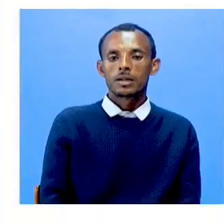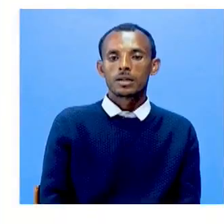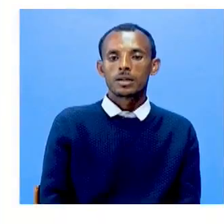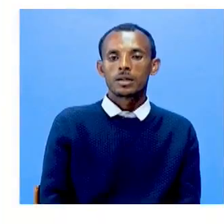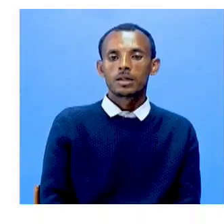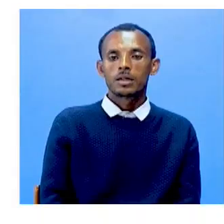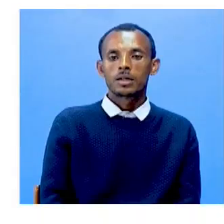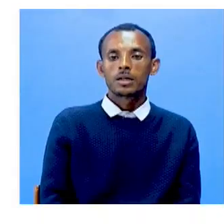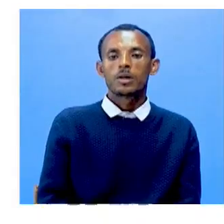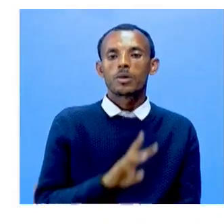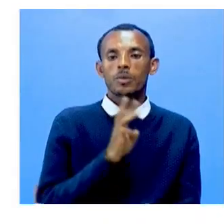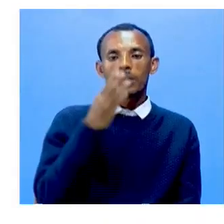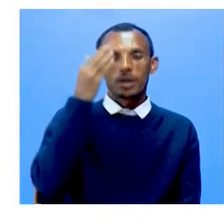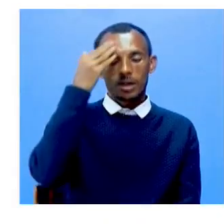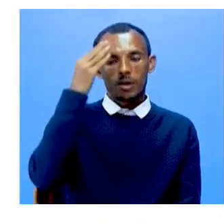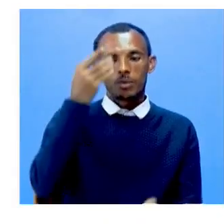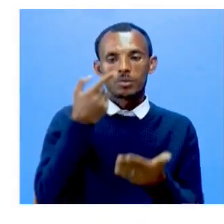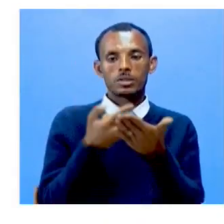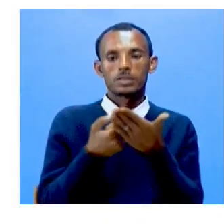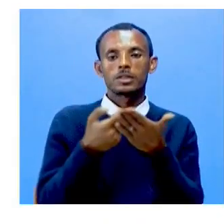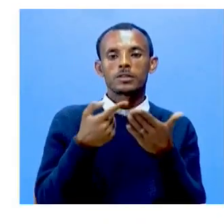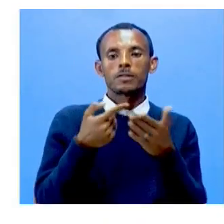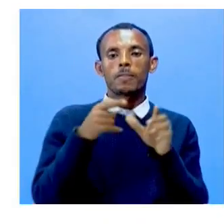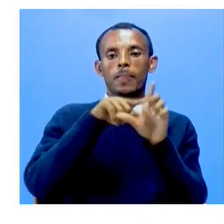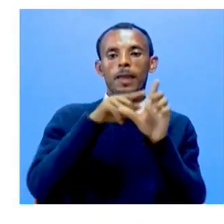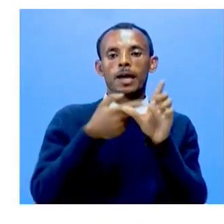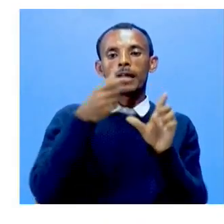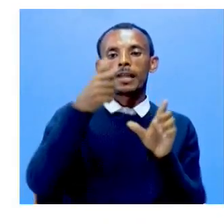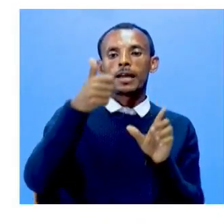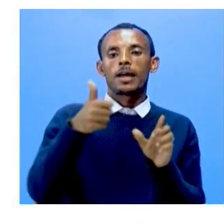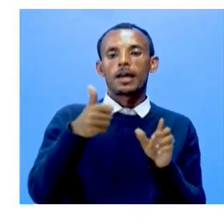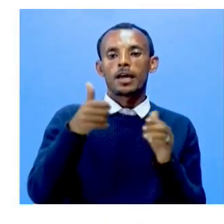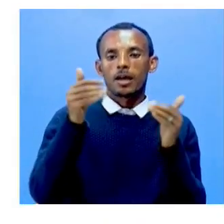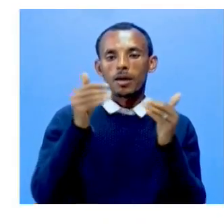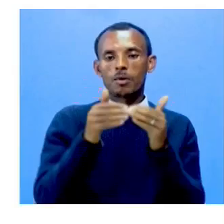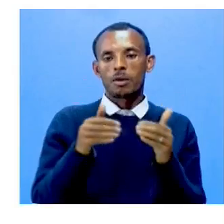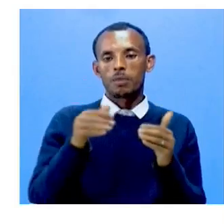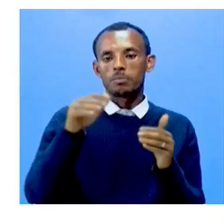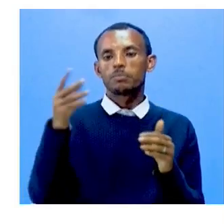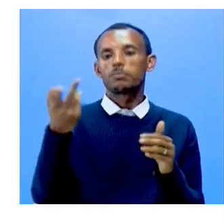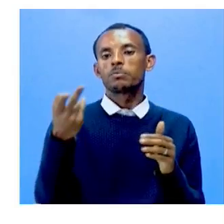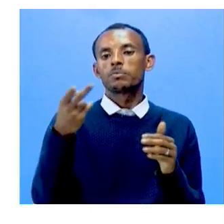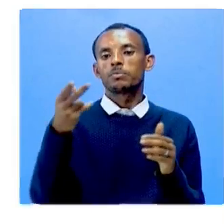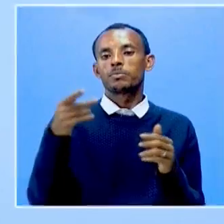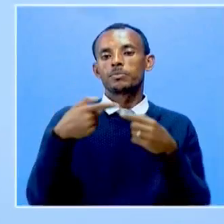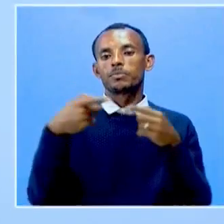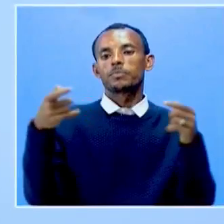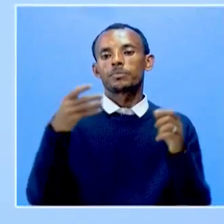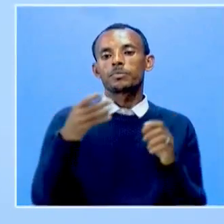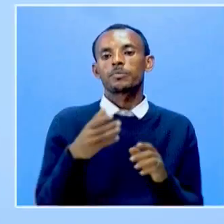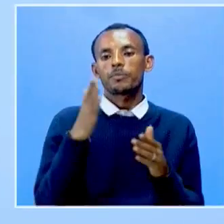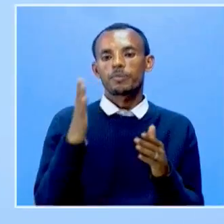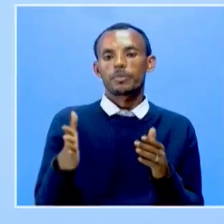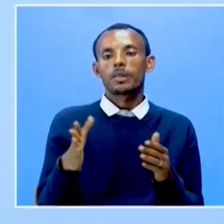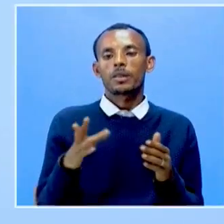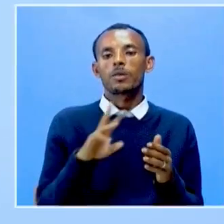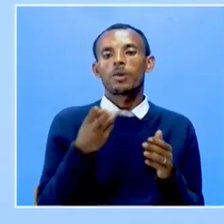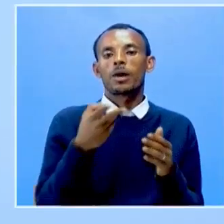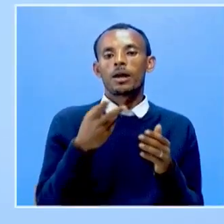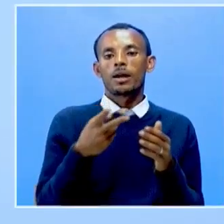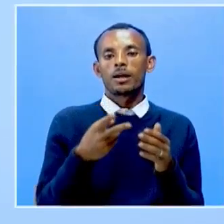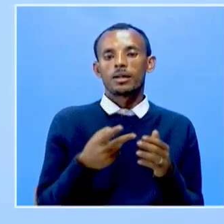So we know this angle is congruent with this one. So now we are